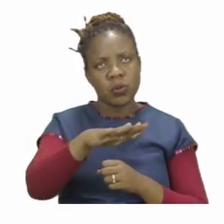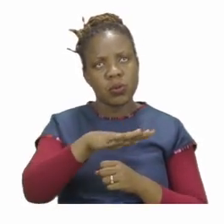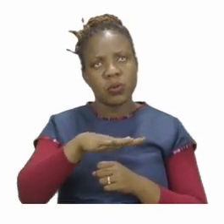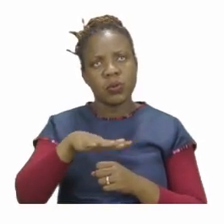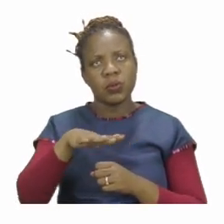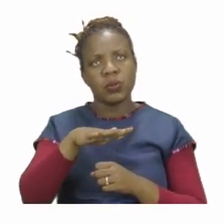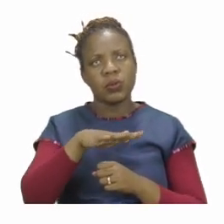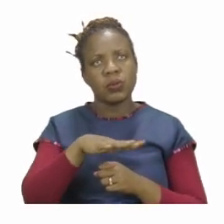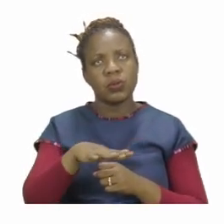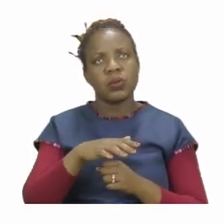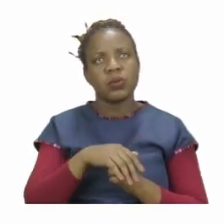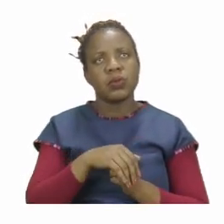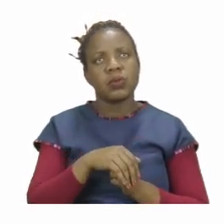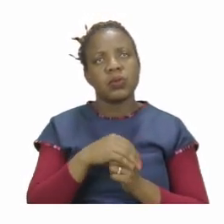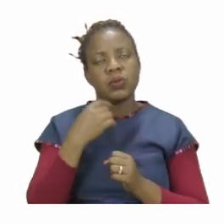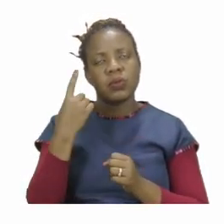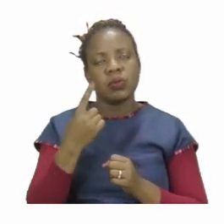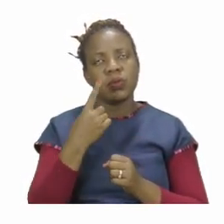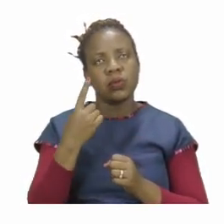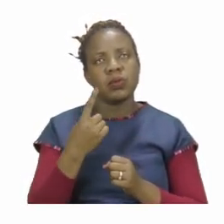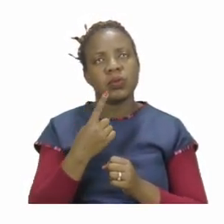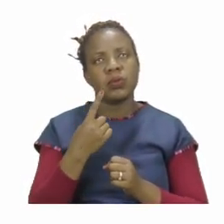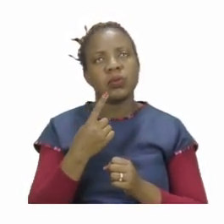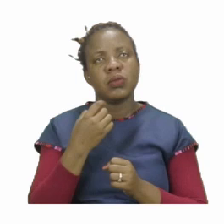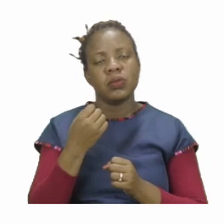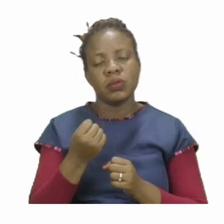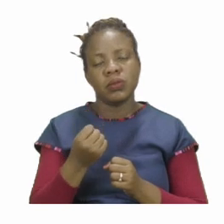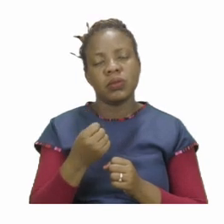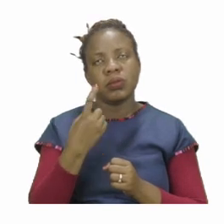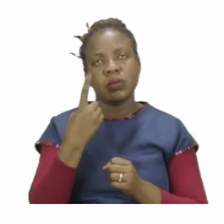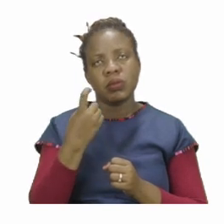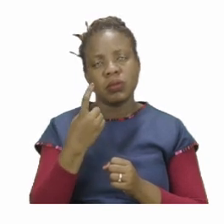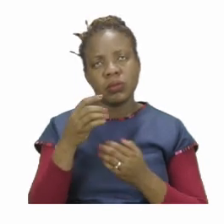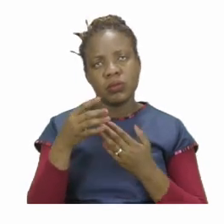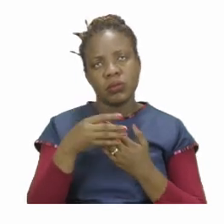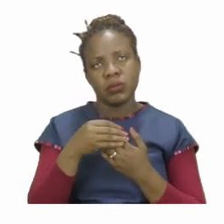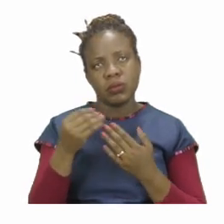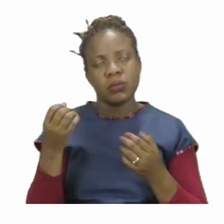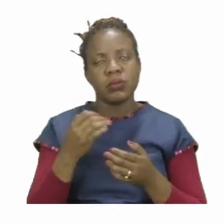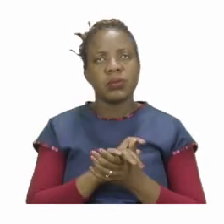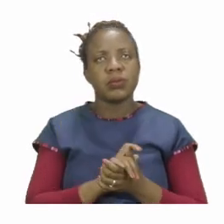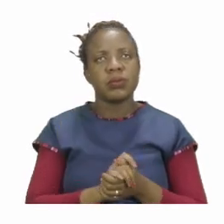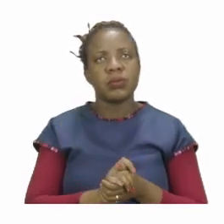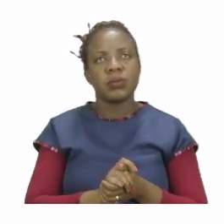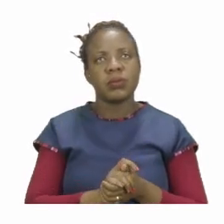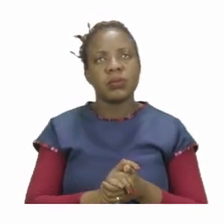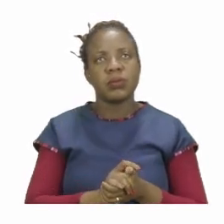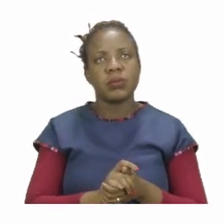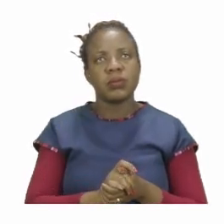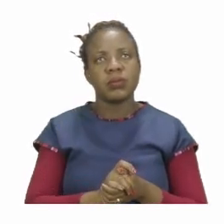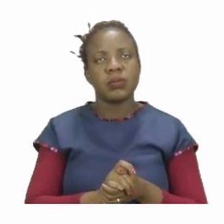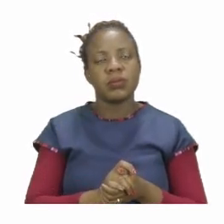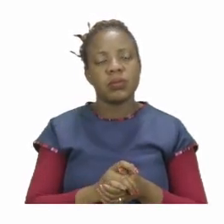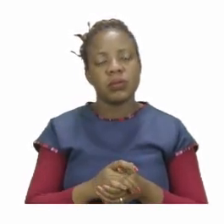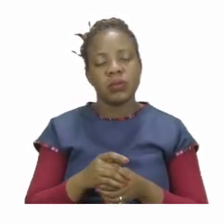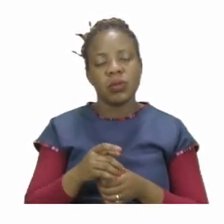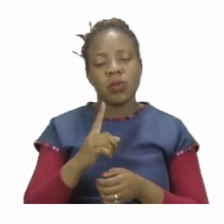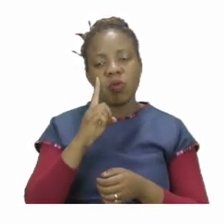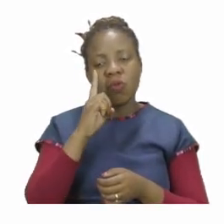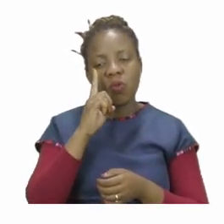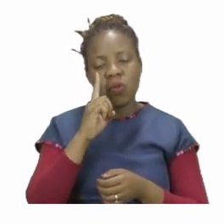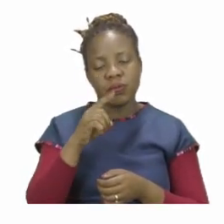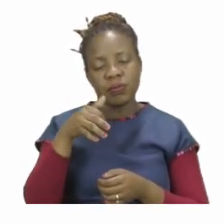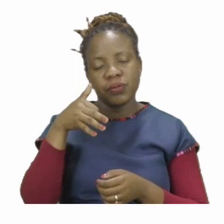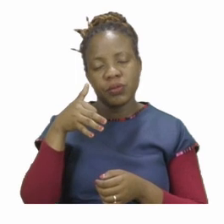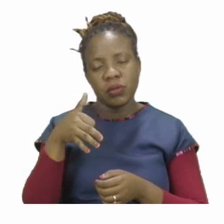note? One more time. How many $1 Namibian dollar coins do I